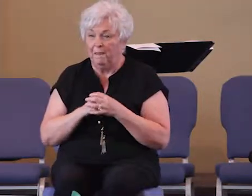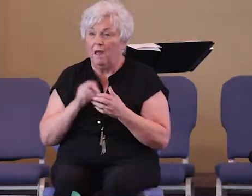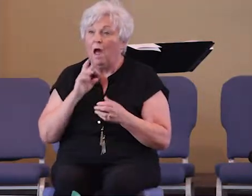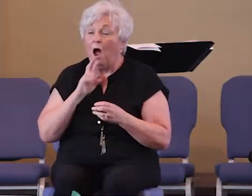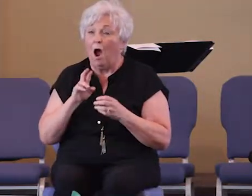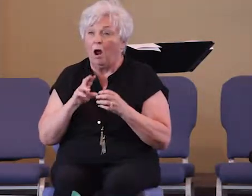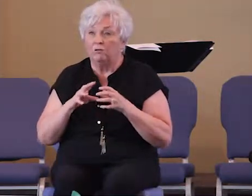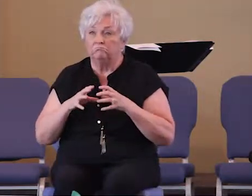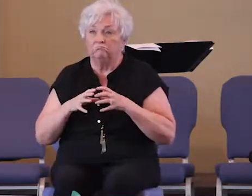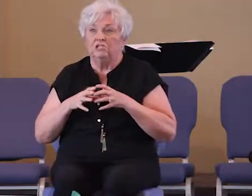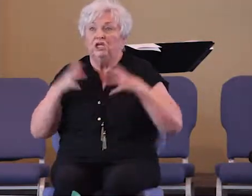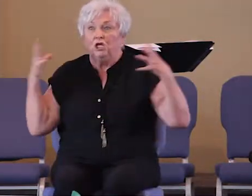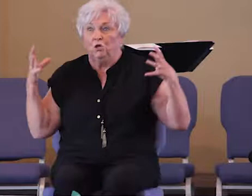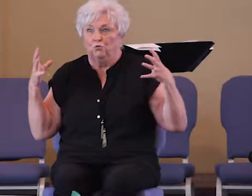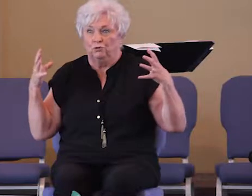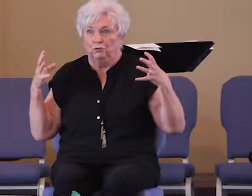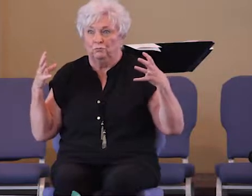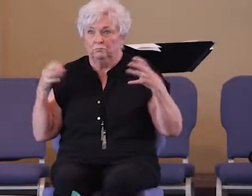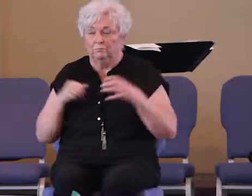monumentous.